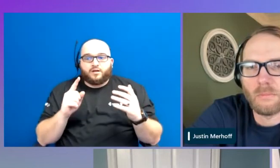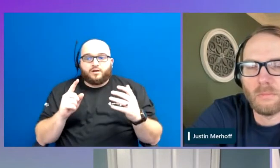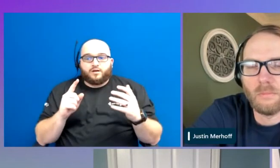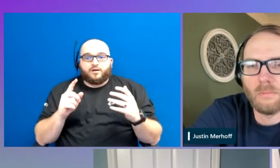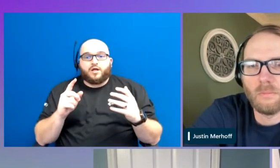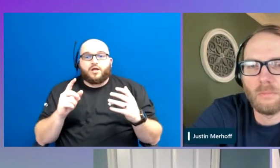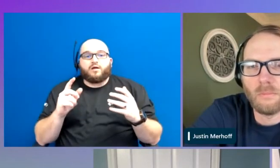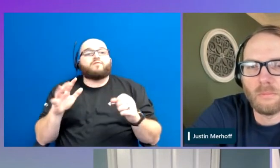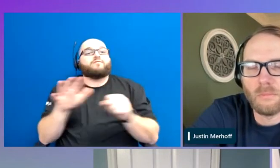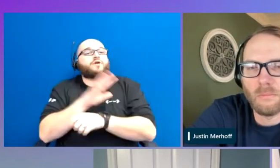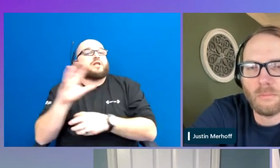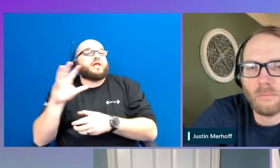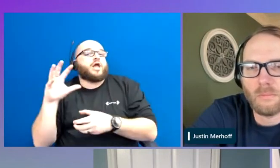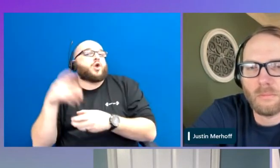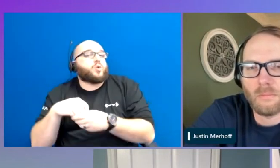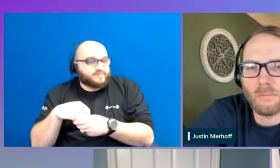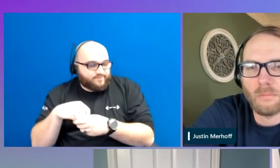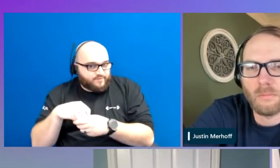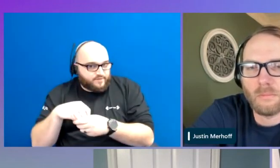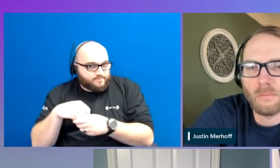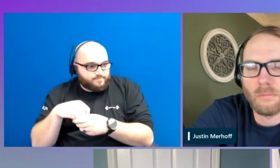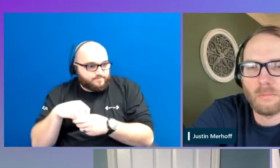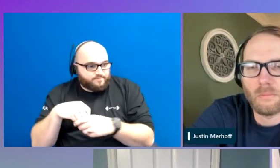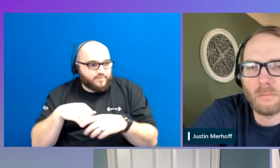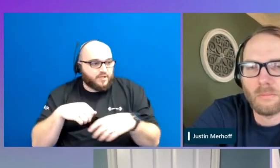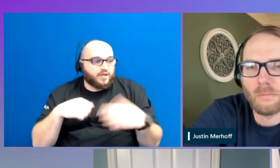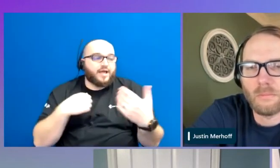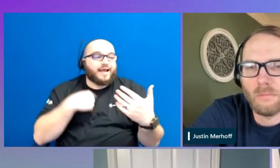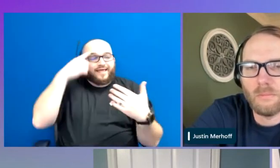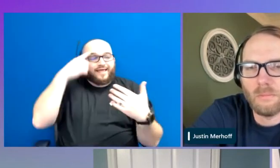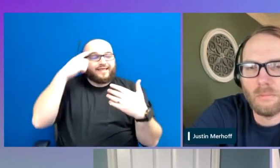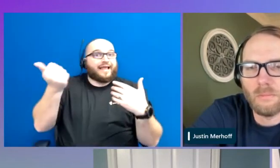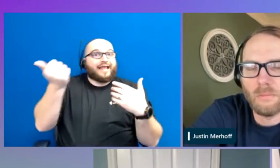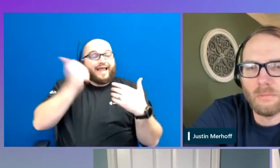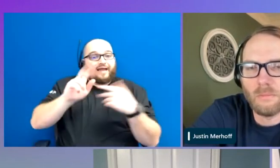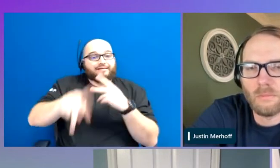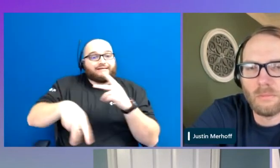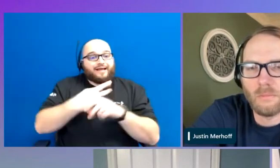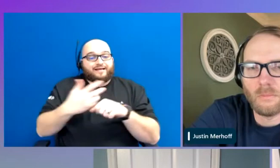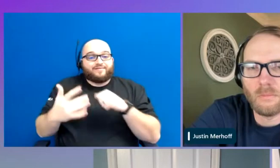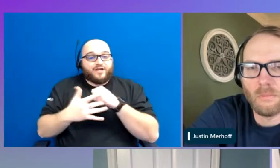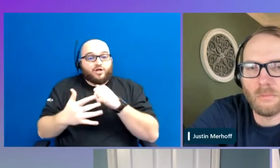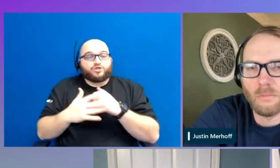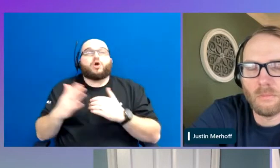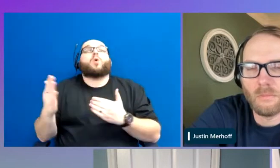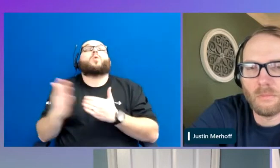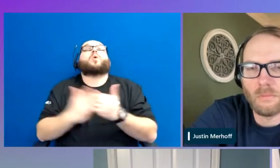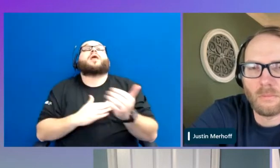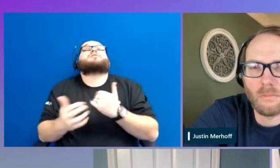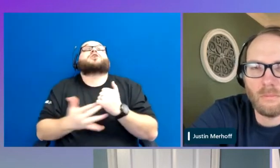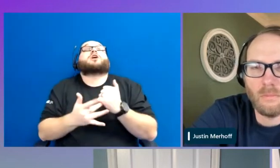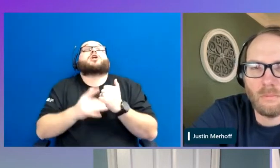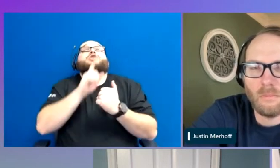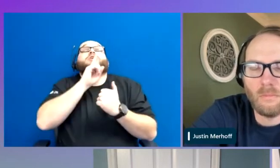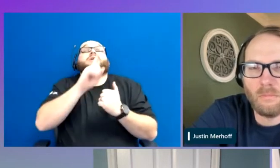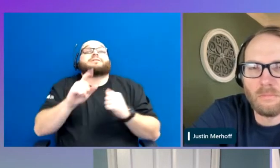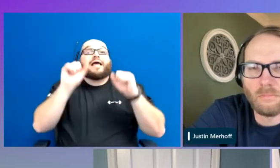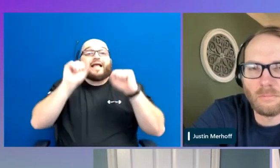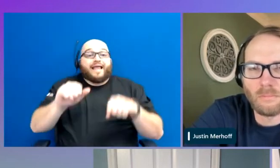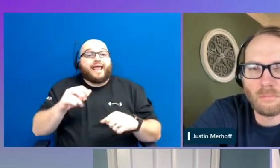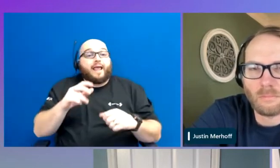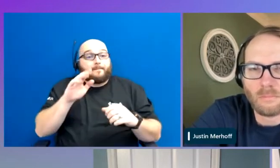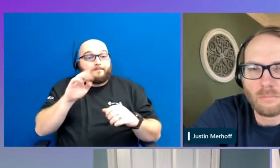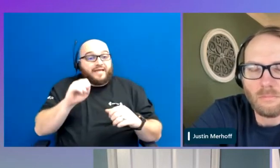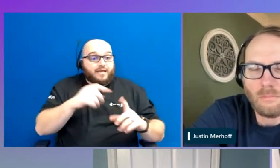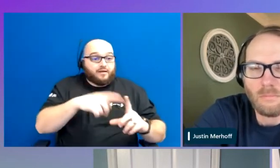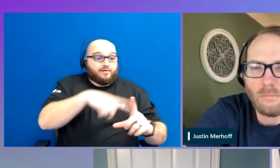inclusive. And I think any technology, whatever it may be, can be both an enhancement and a